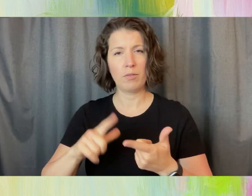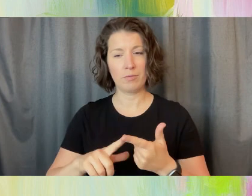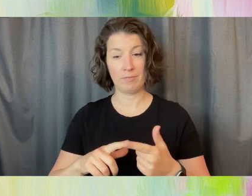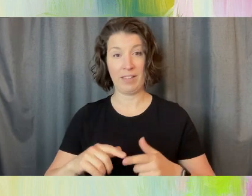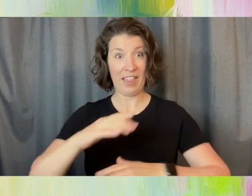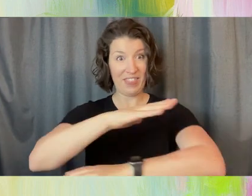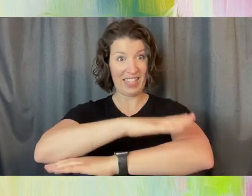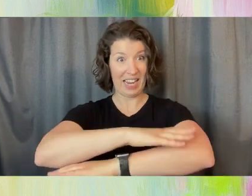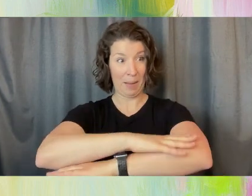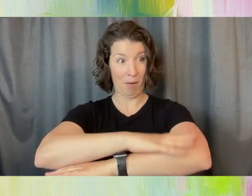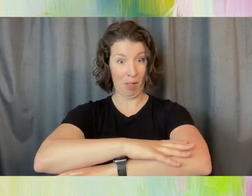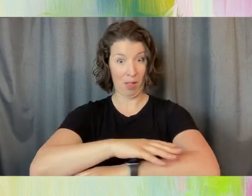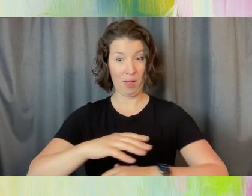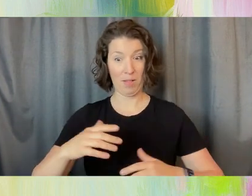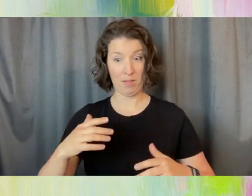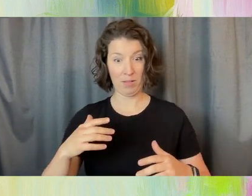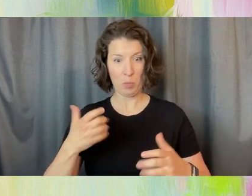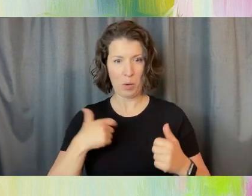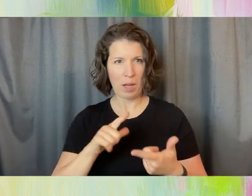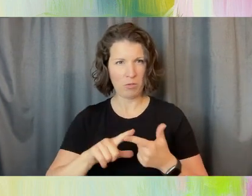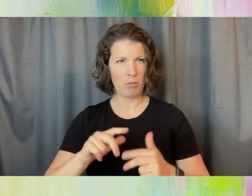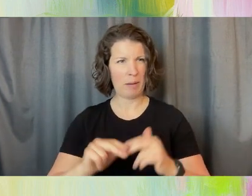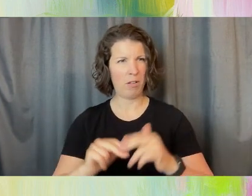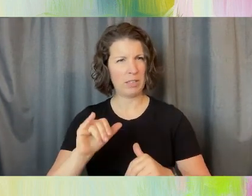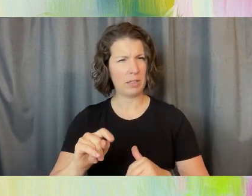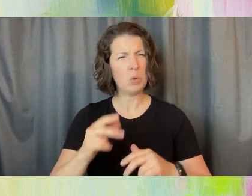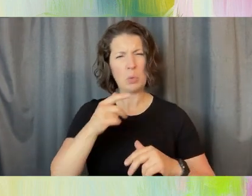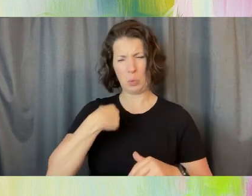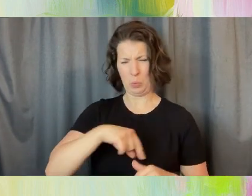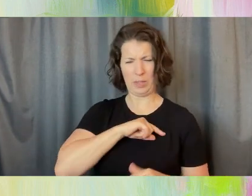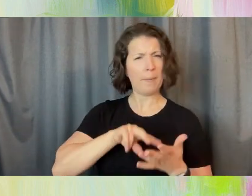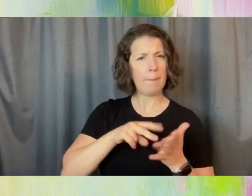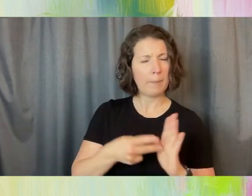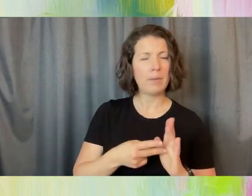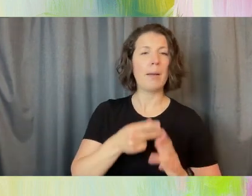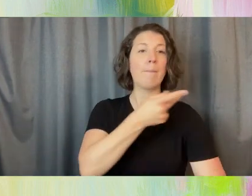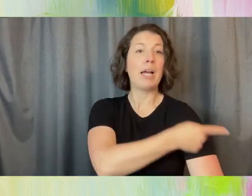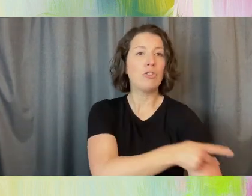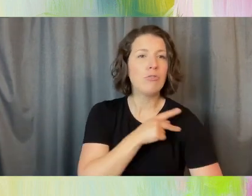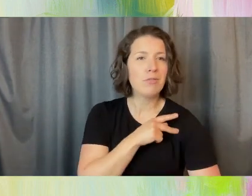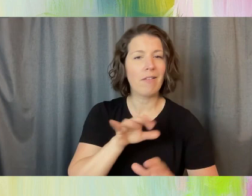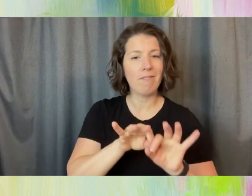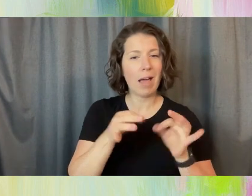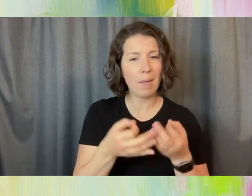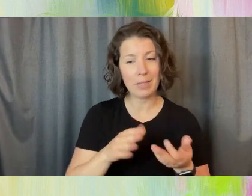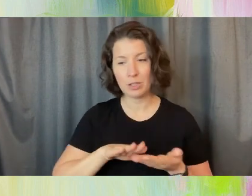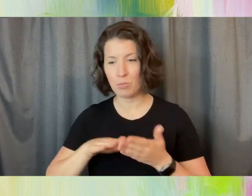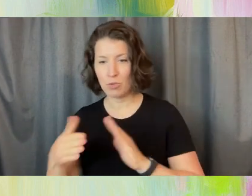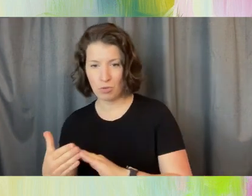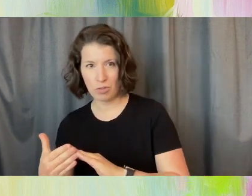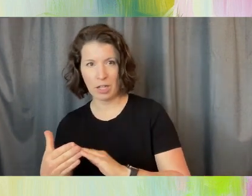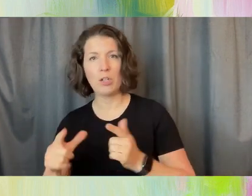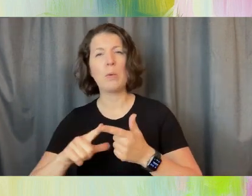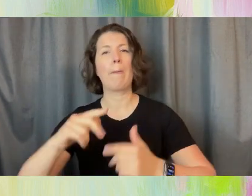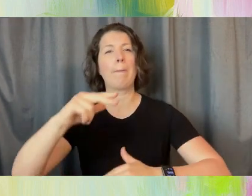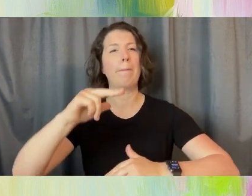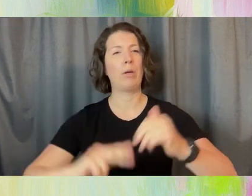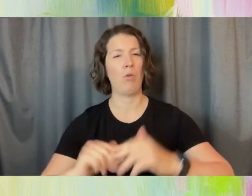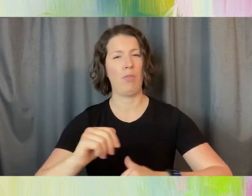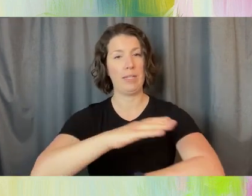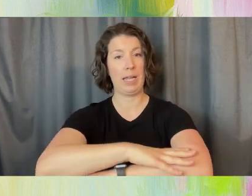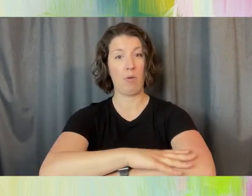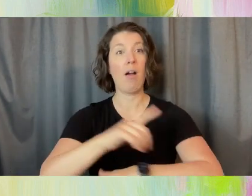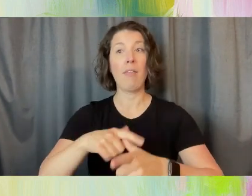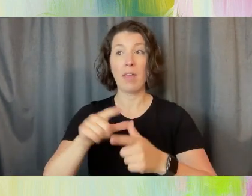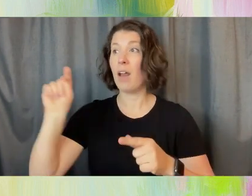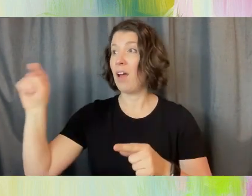meaning patients, families, and communities, and invite other people to sit at that table with us. So